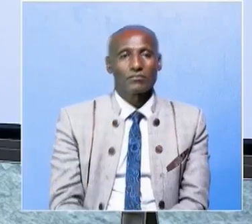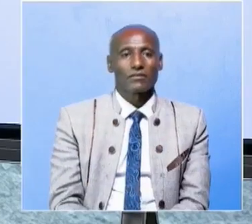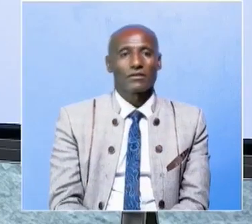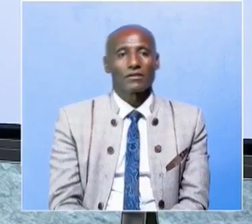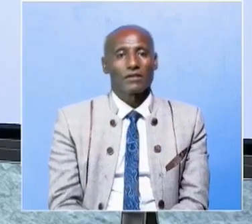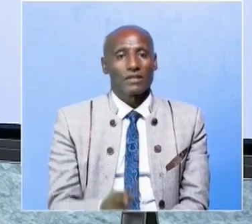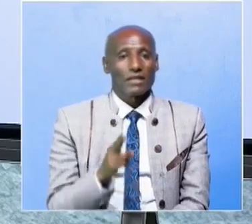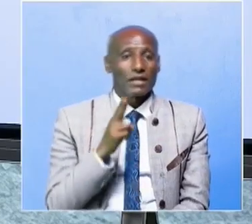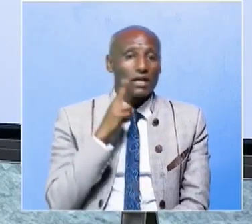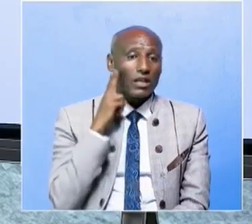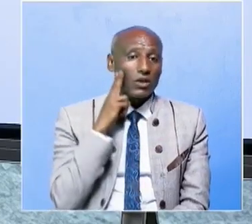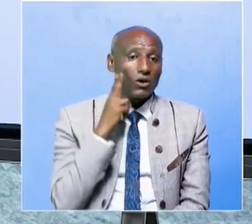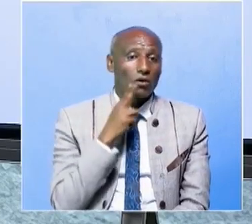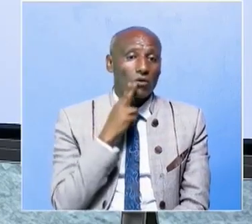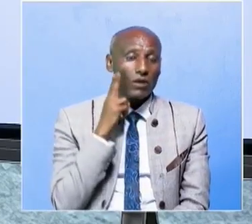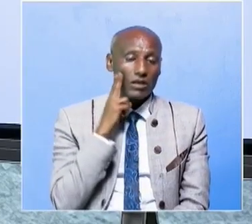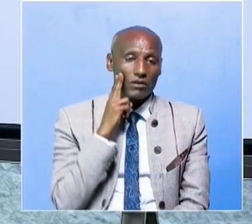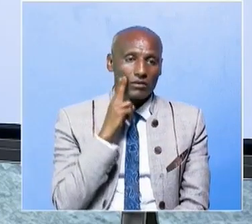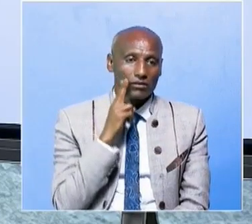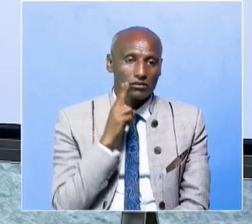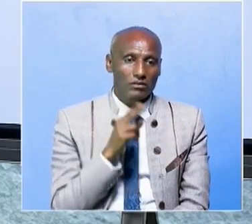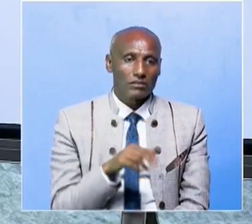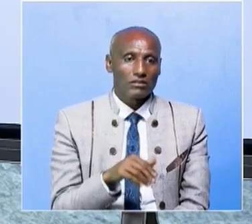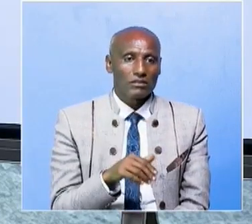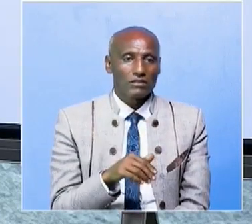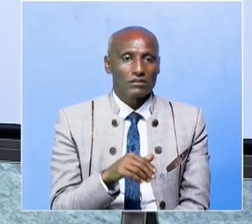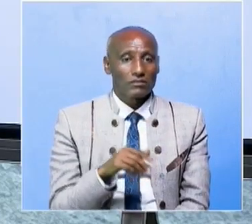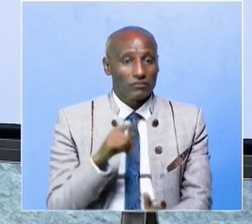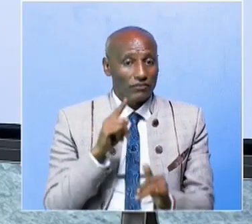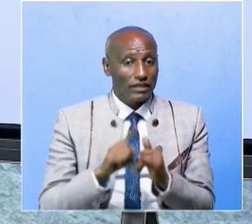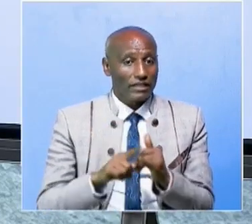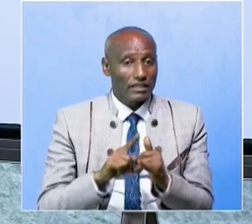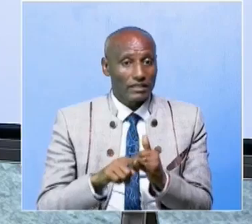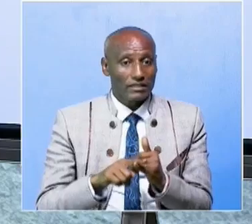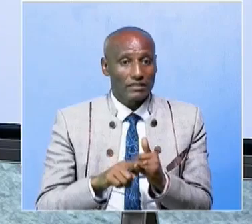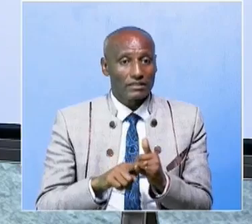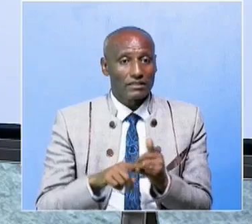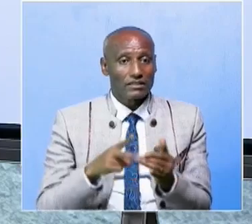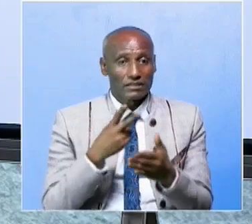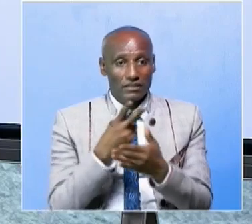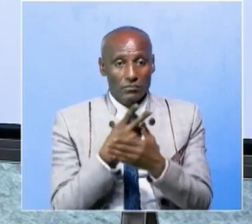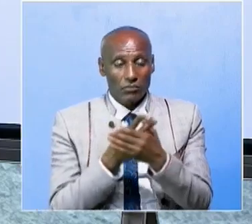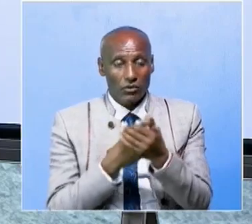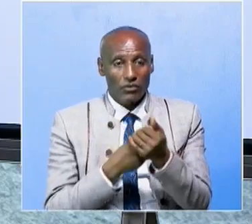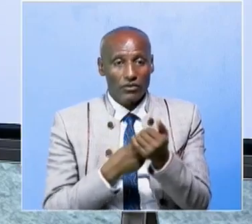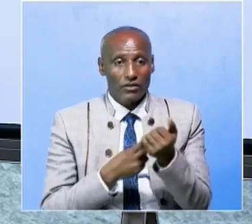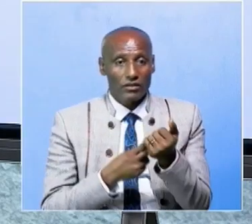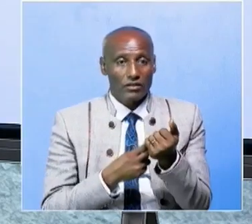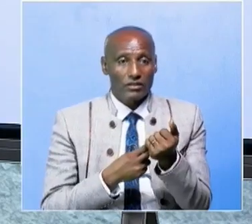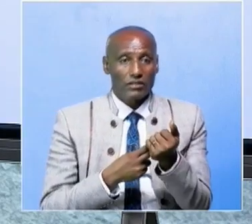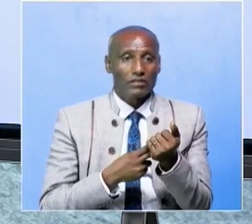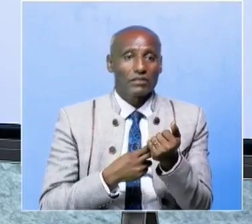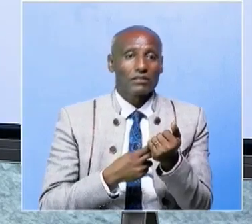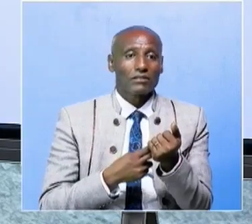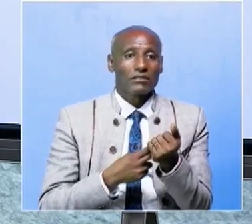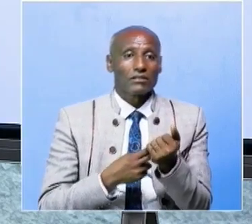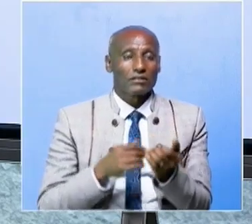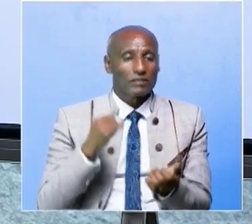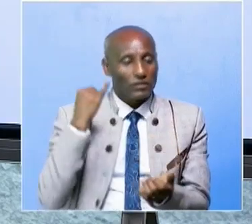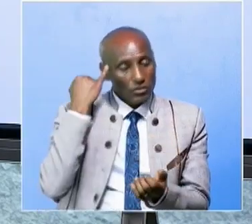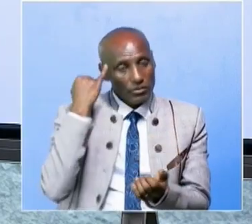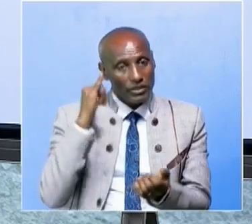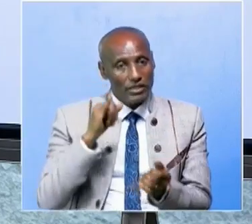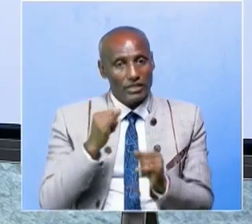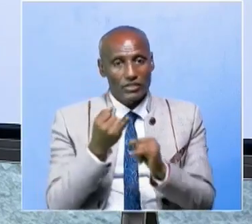Hello, hello. And what do you think will happen finally? They both had a back and forth opinion